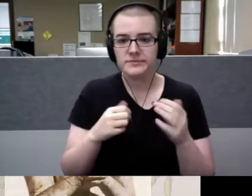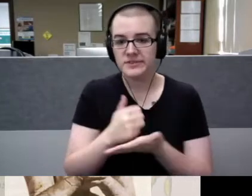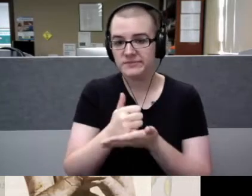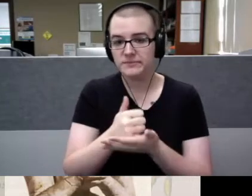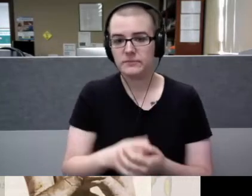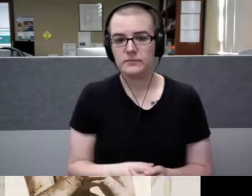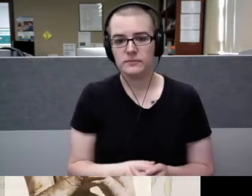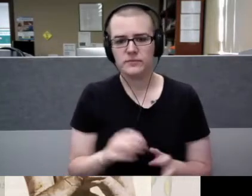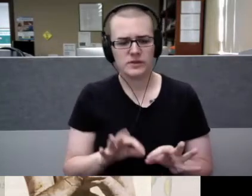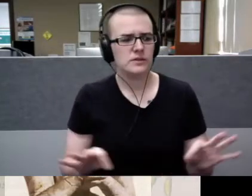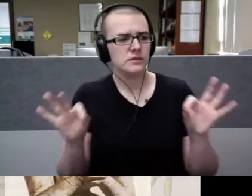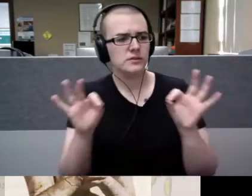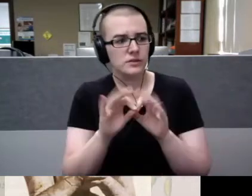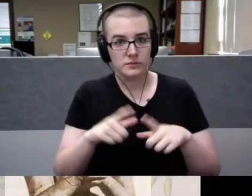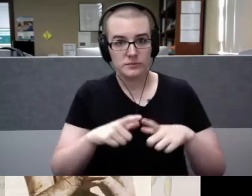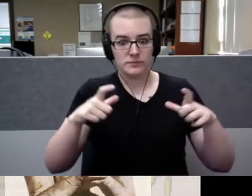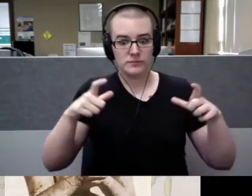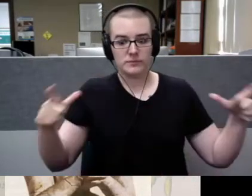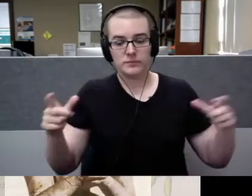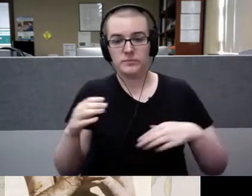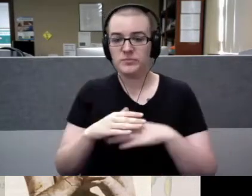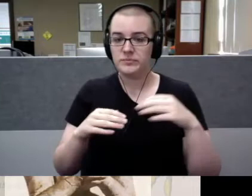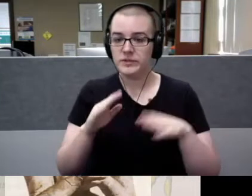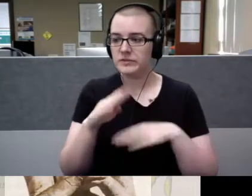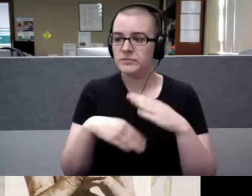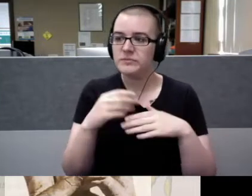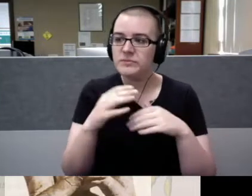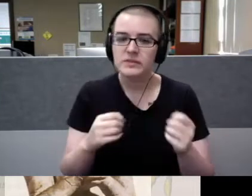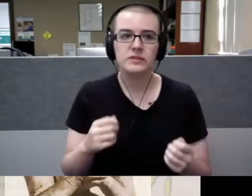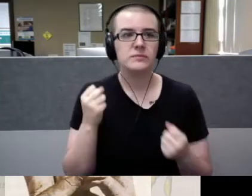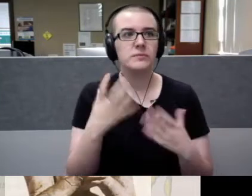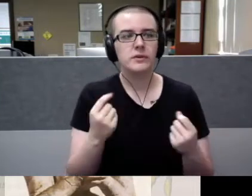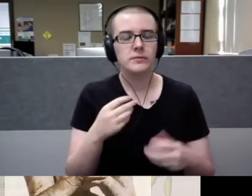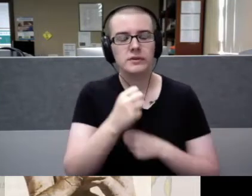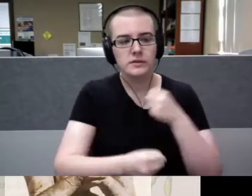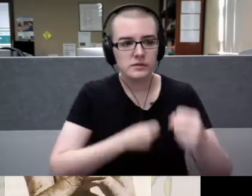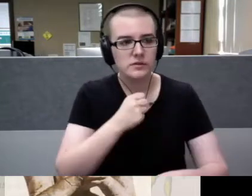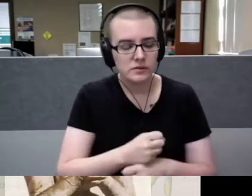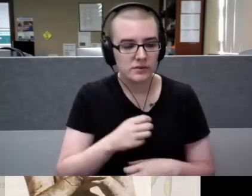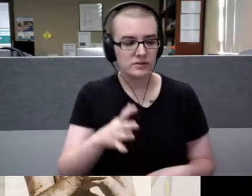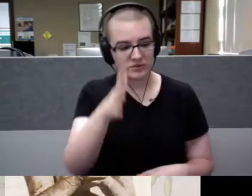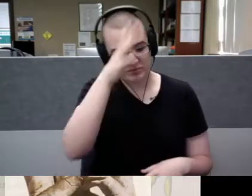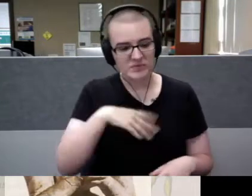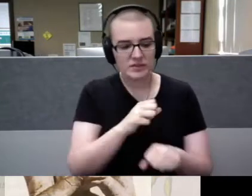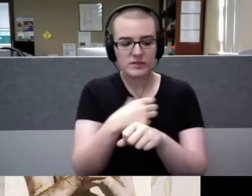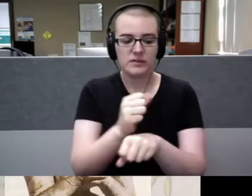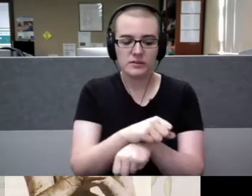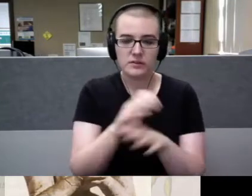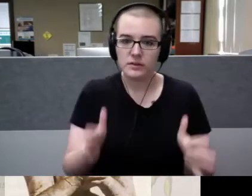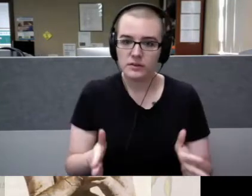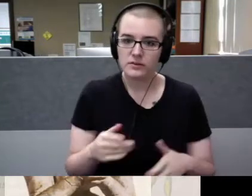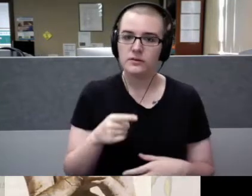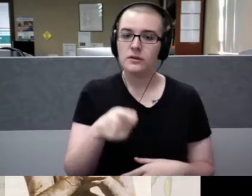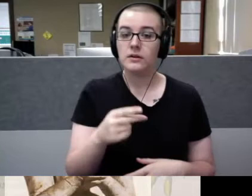take years to build, and countless men and slaves to build these, were a religious symbol